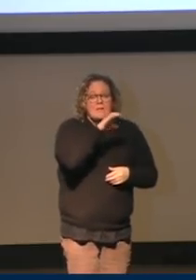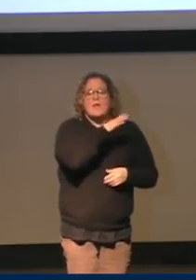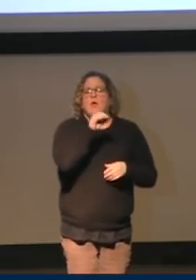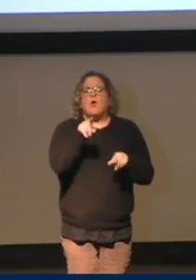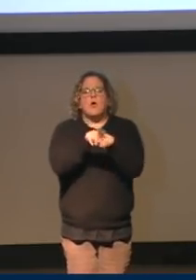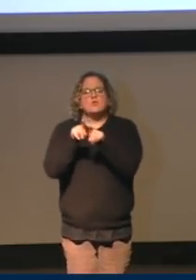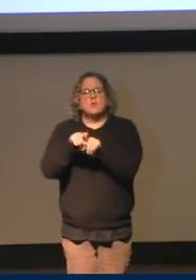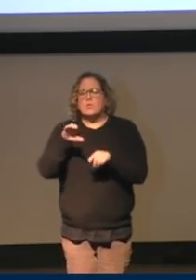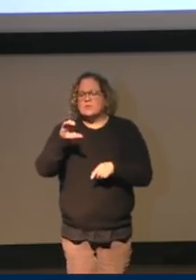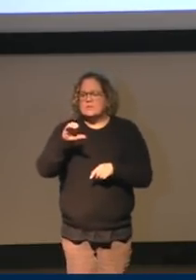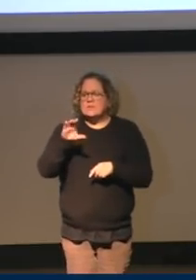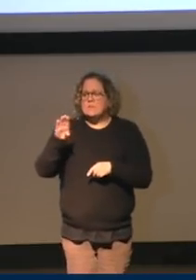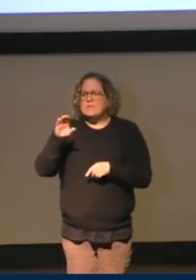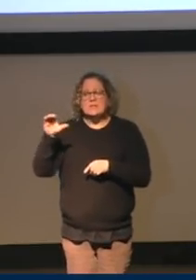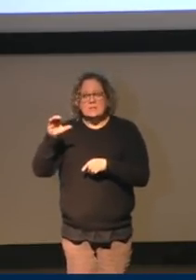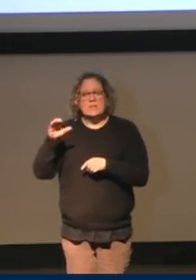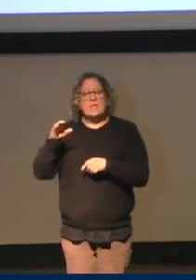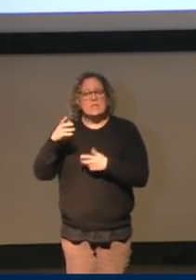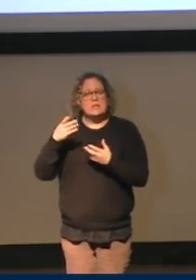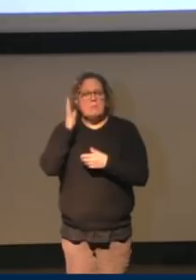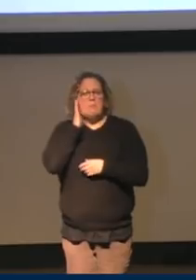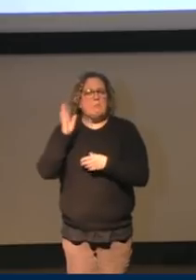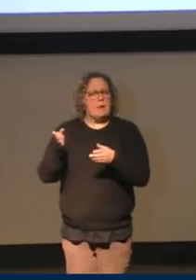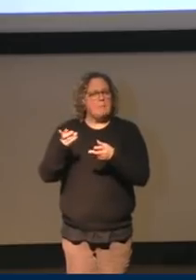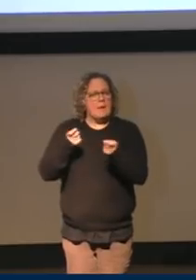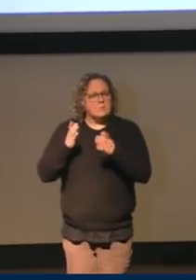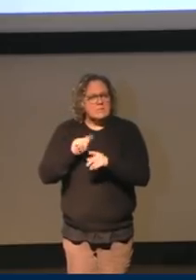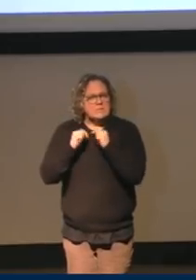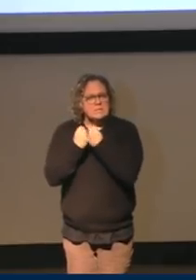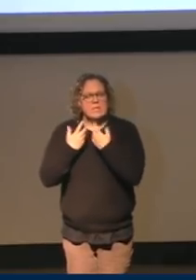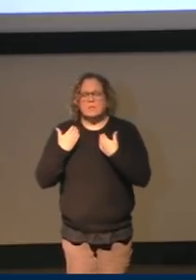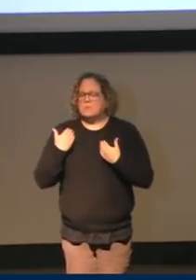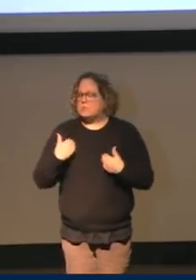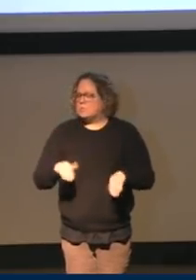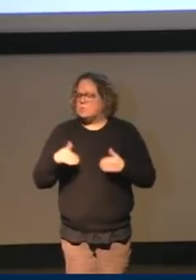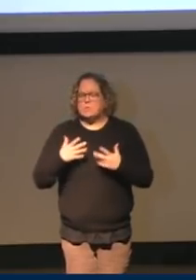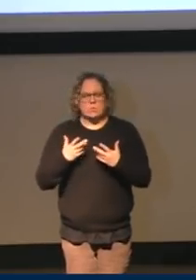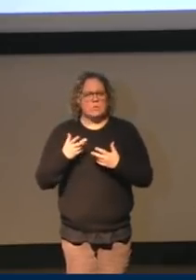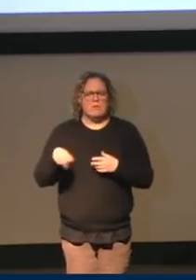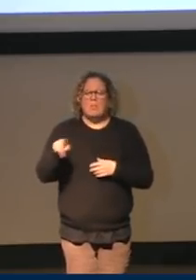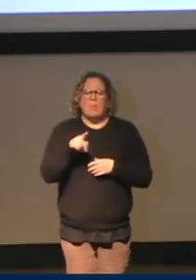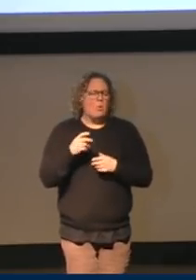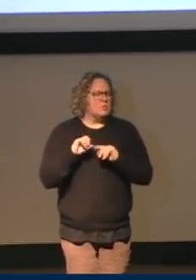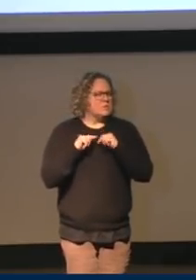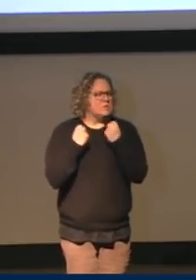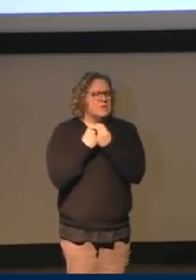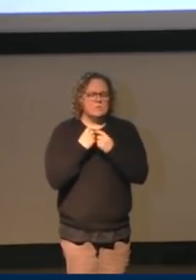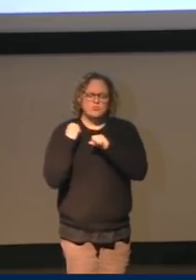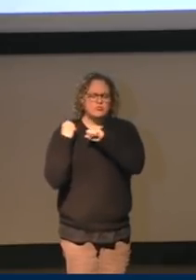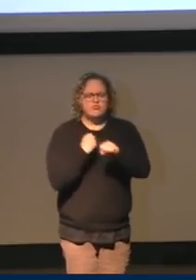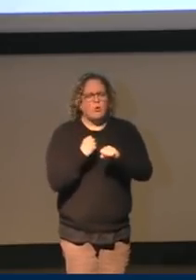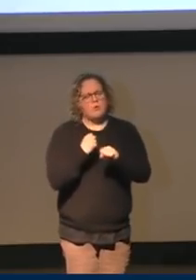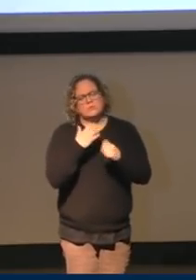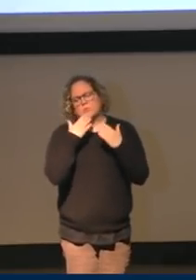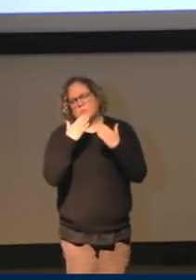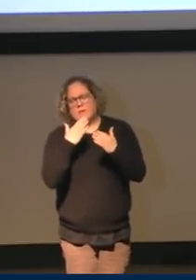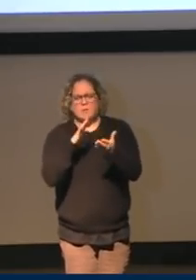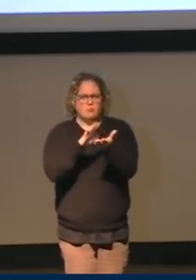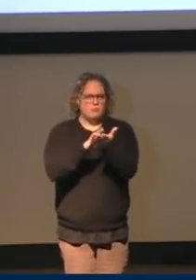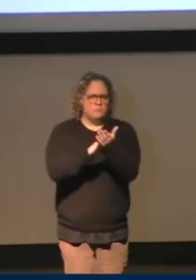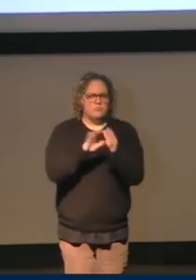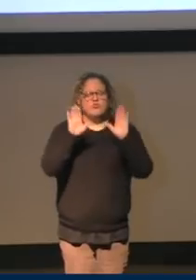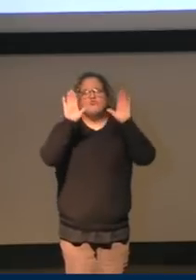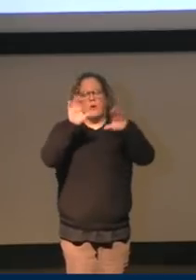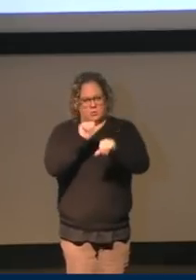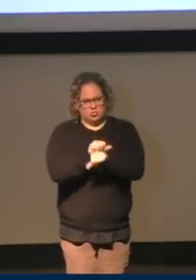management teams are part of that work, and we couldn't do the work every day unless we had strong teams in those areas. So a shout out to them as well.